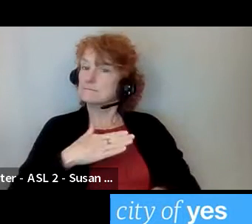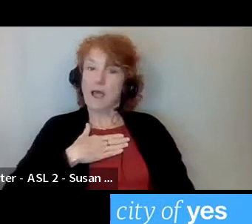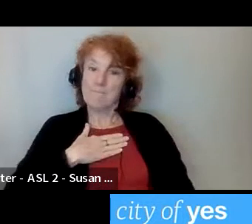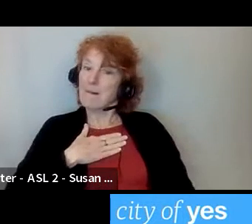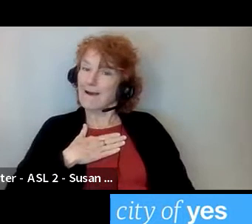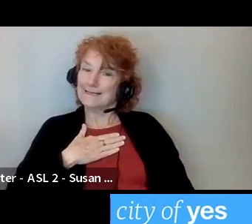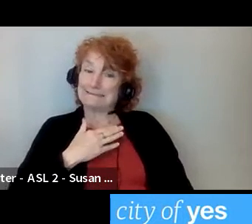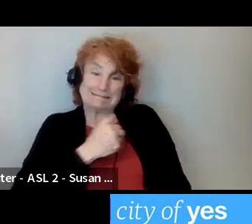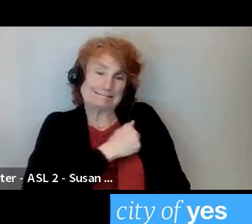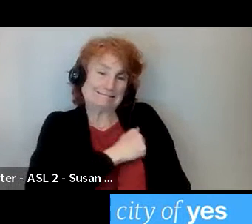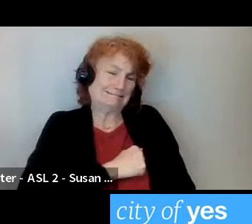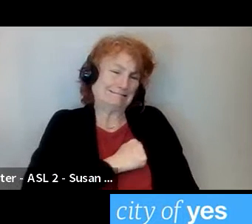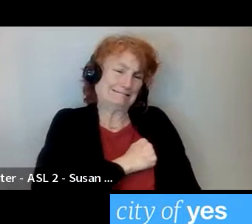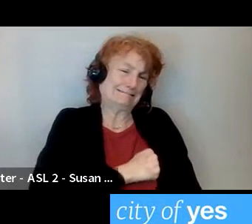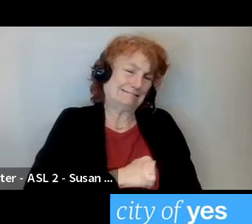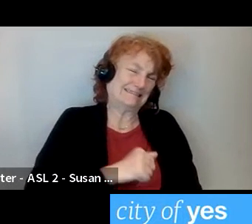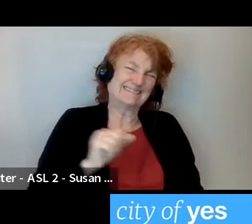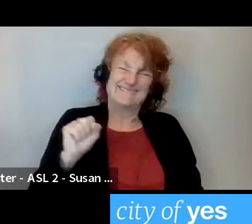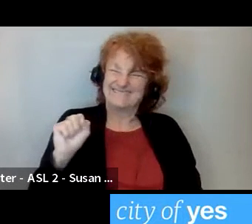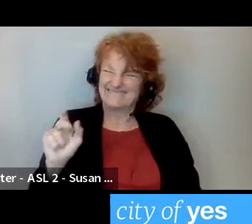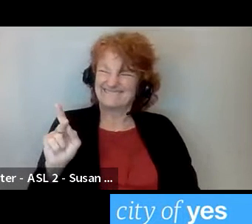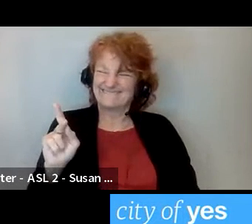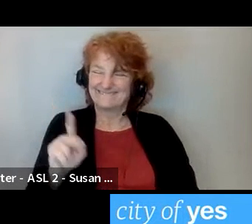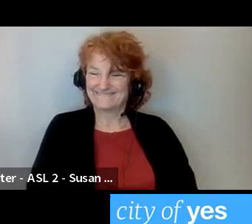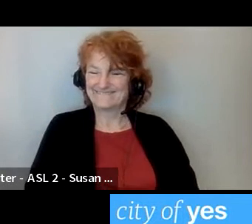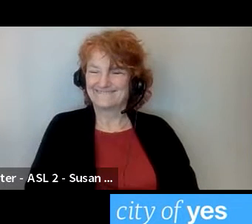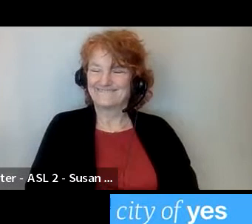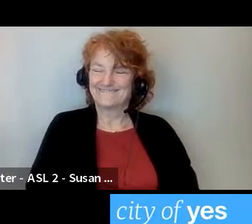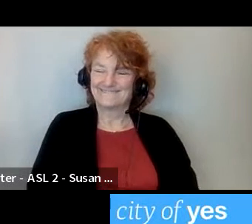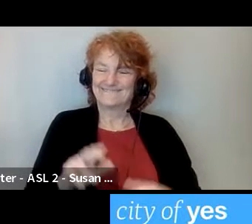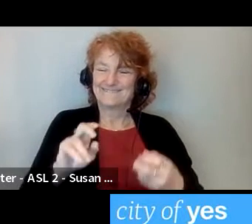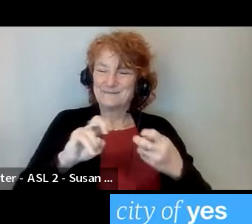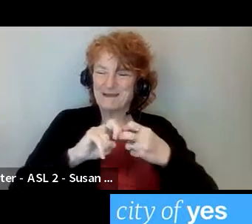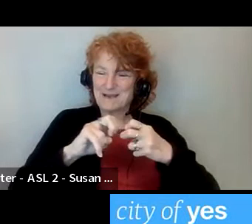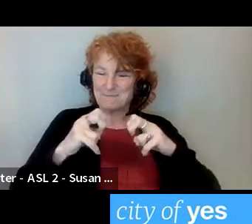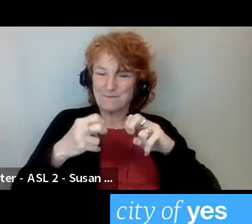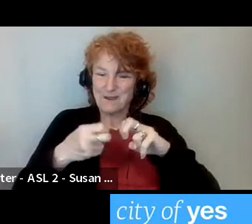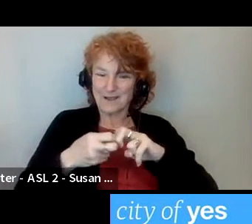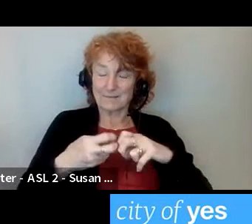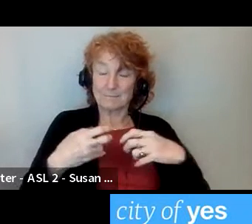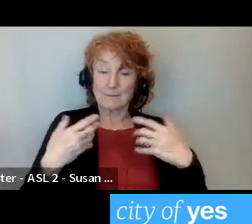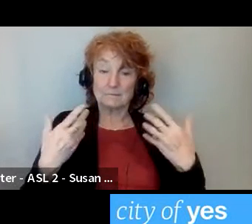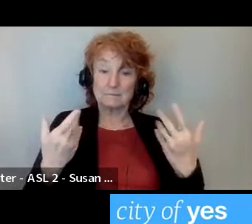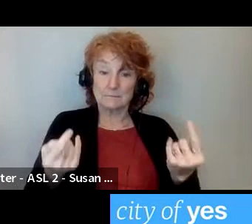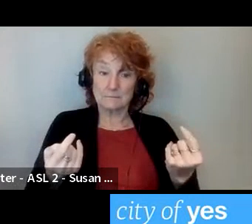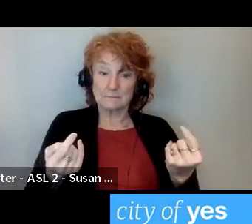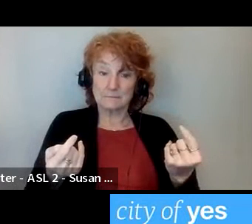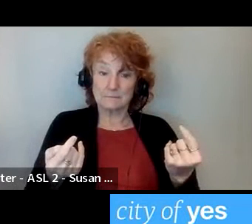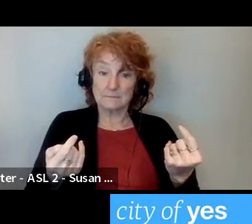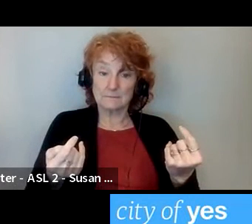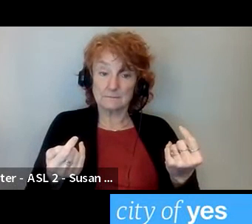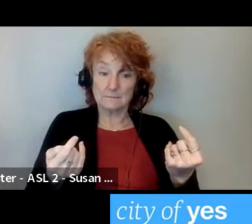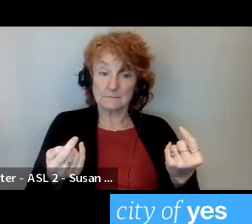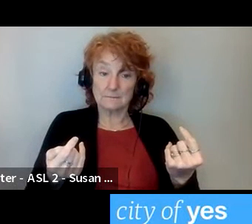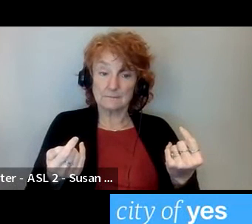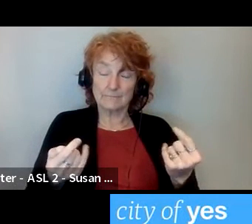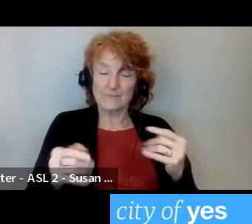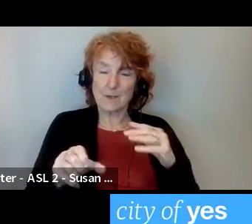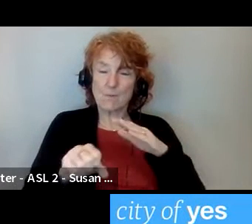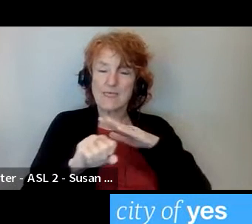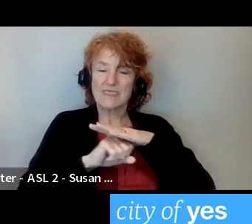about But that. that's okay. The problem I have is with the